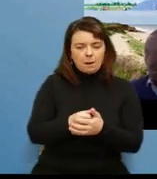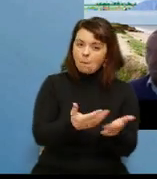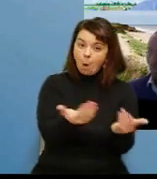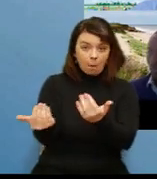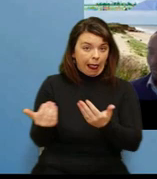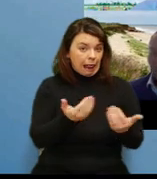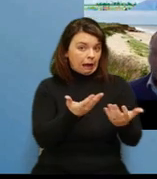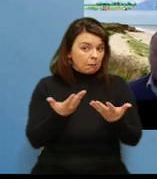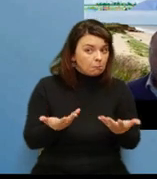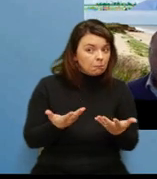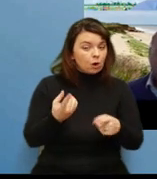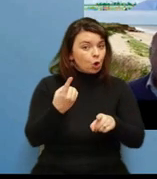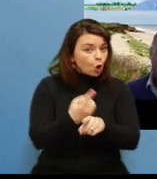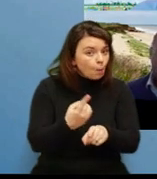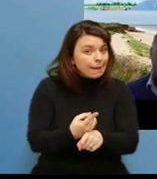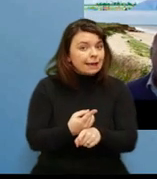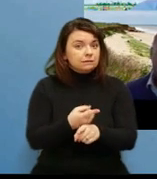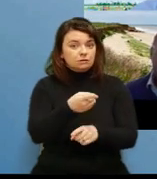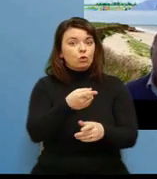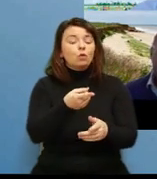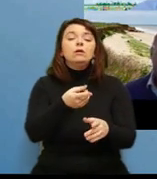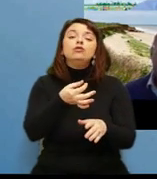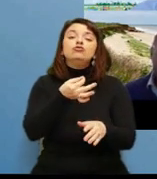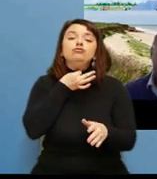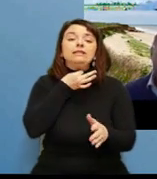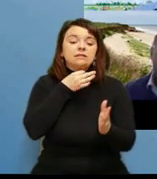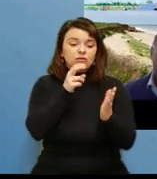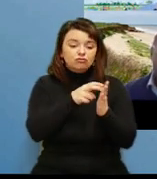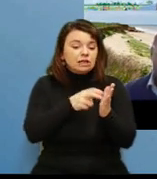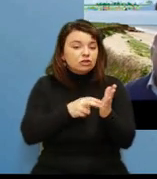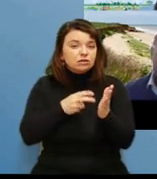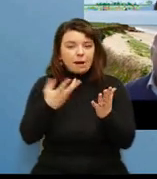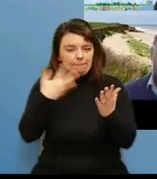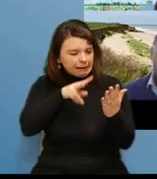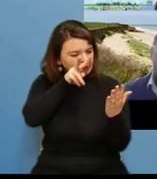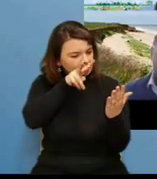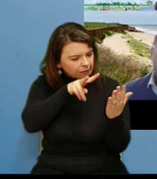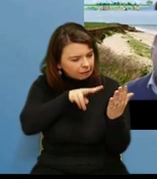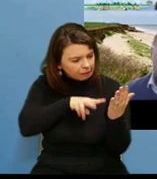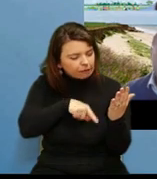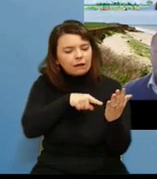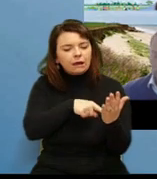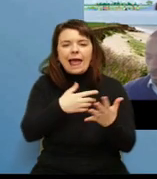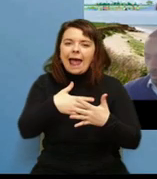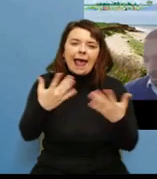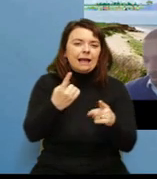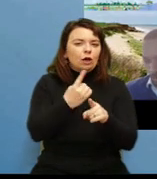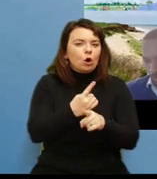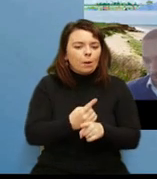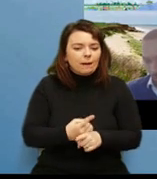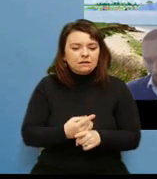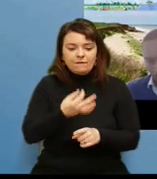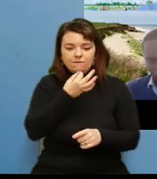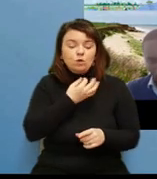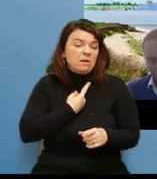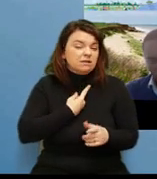comments people may have on the risk register as they went through it. Got a few myself, but let